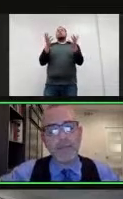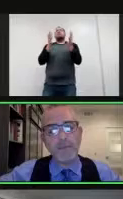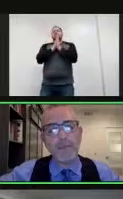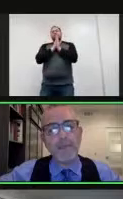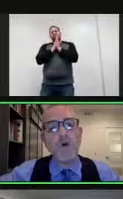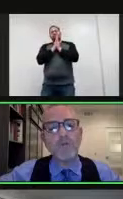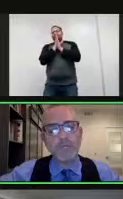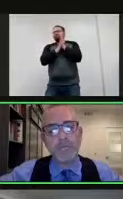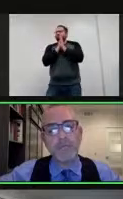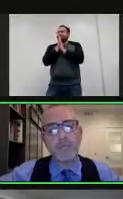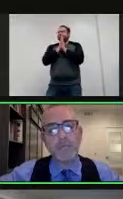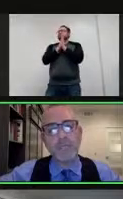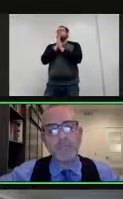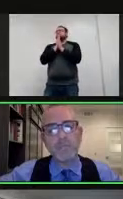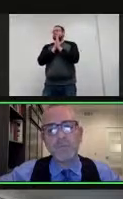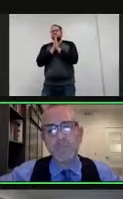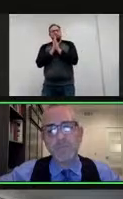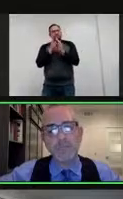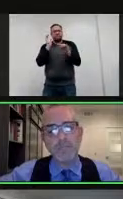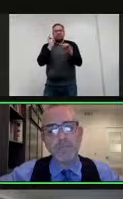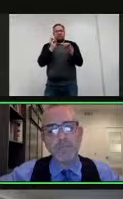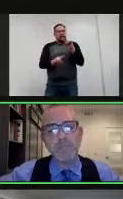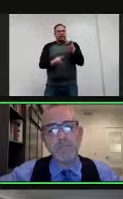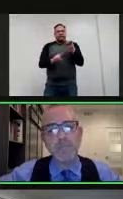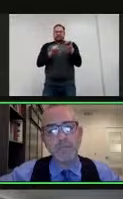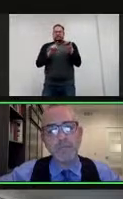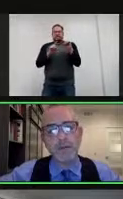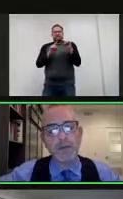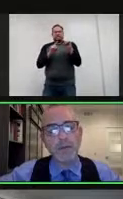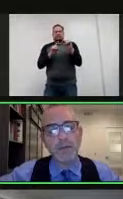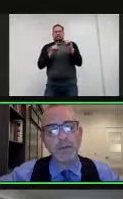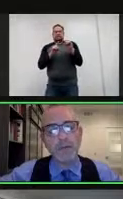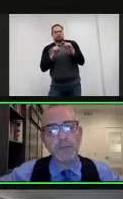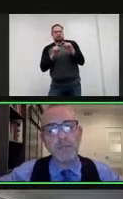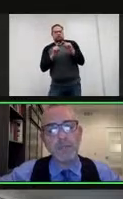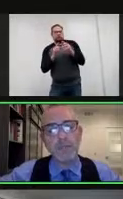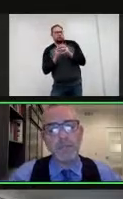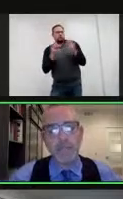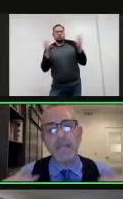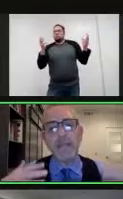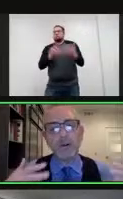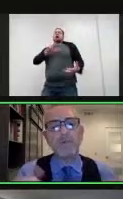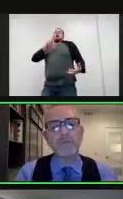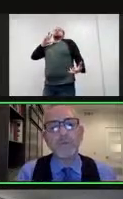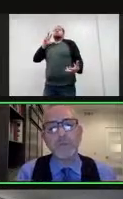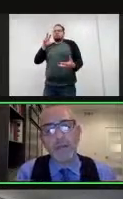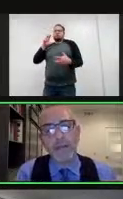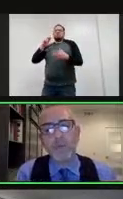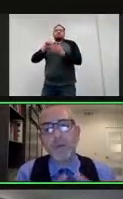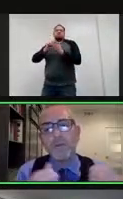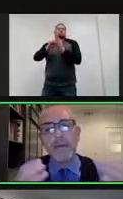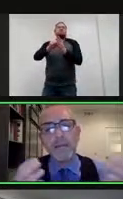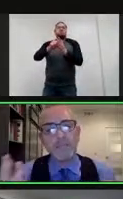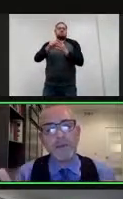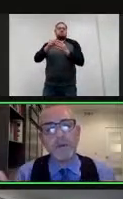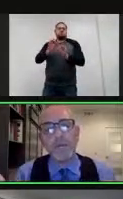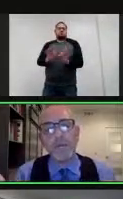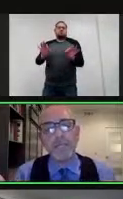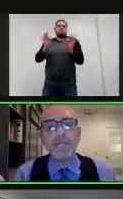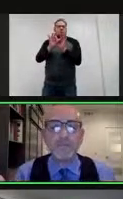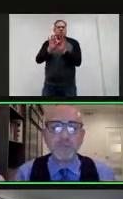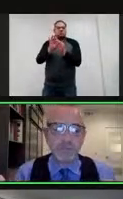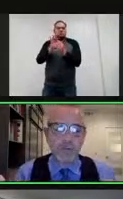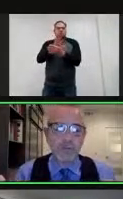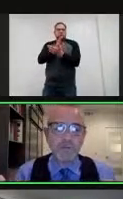I mean, we can't overstate the importance of school safety in today's era, in the era of schooling right now, whether that is about